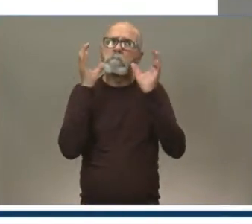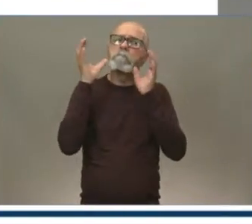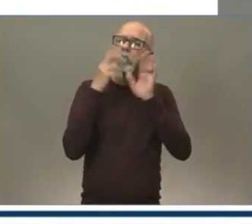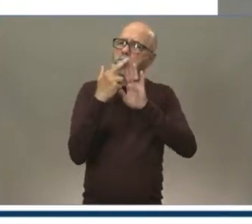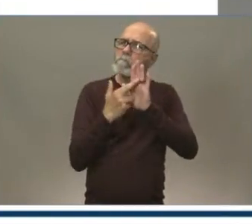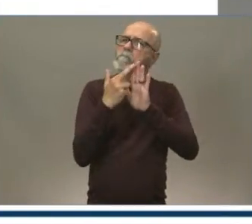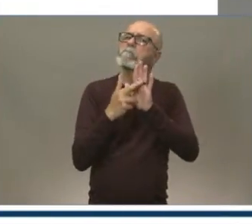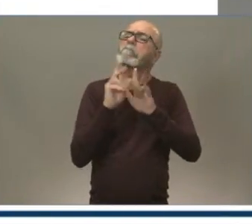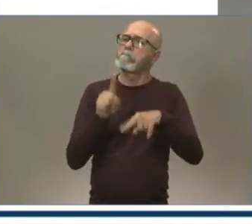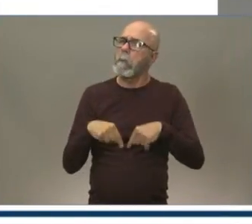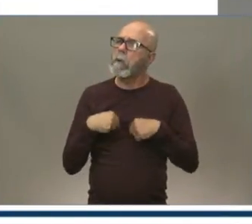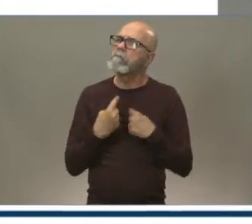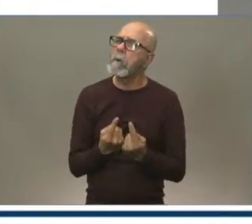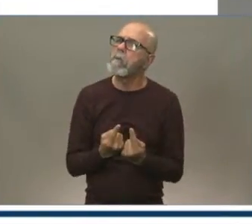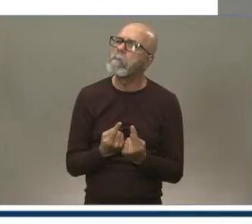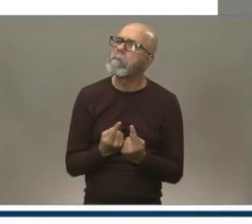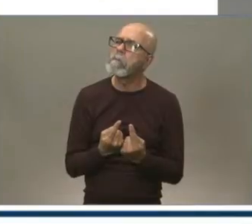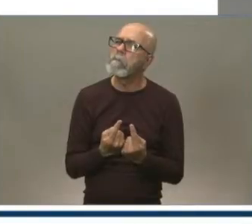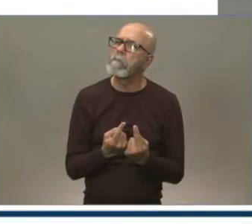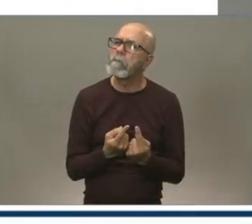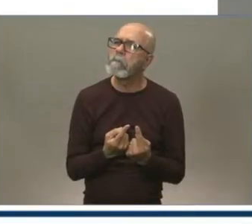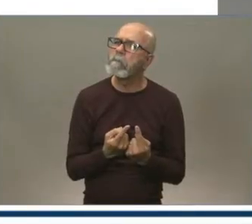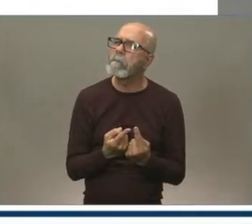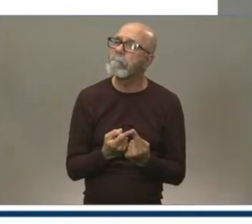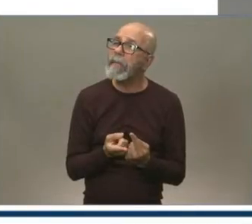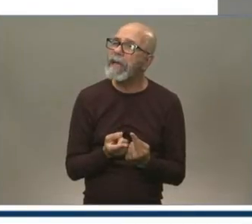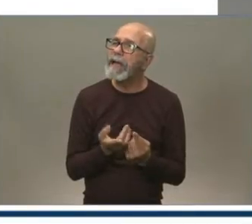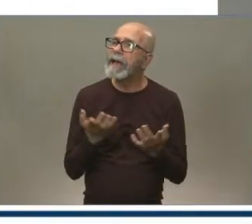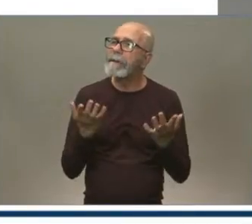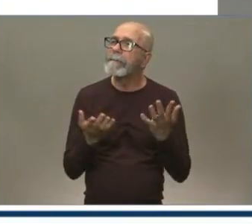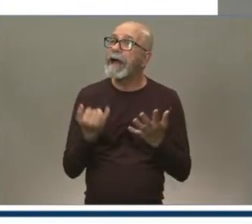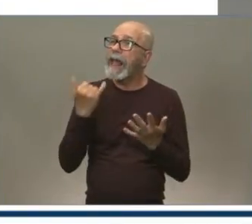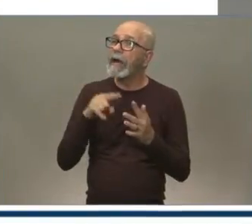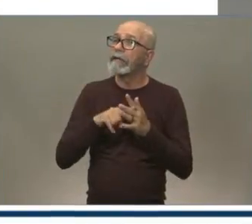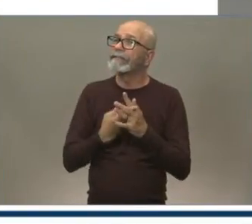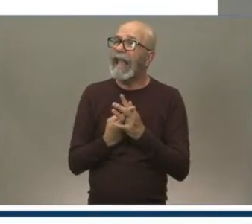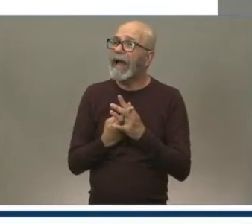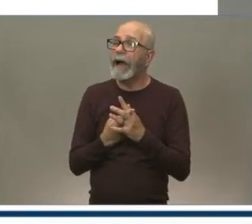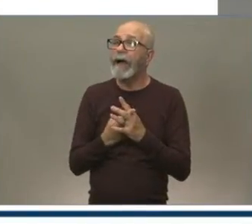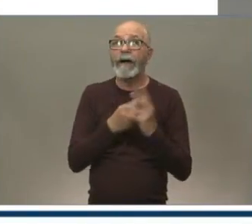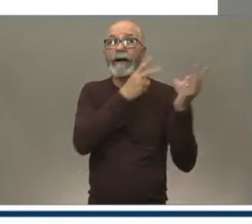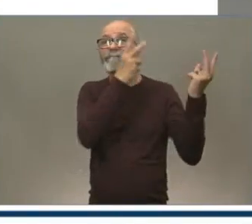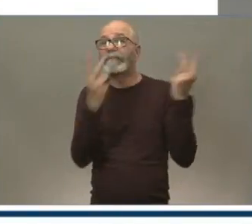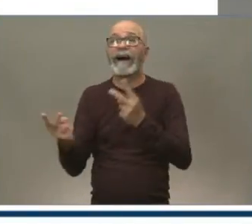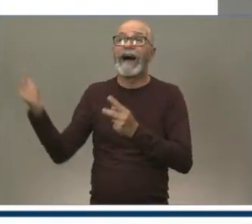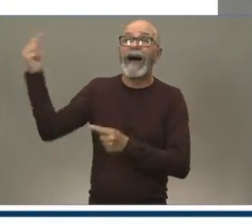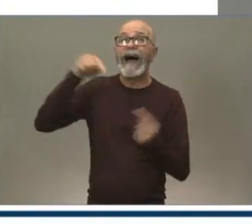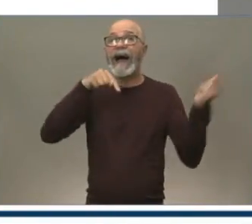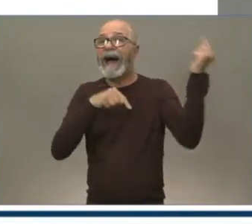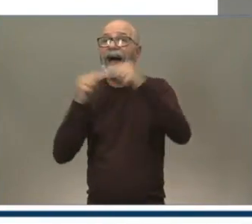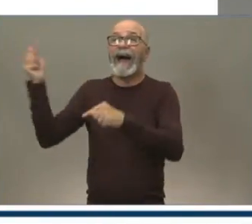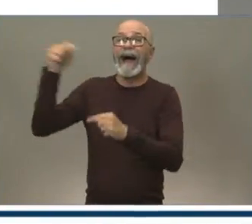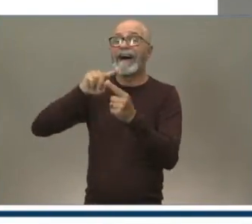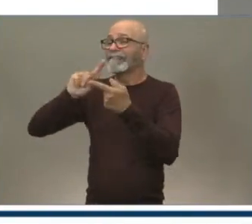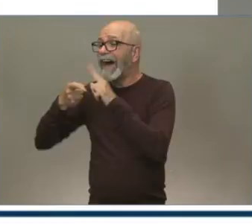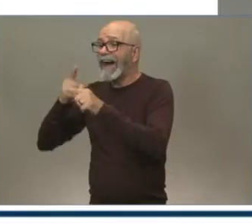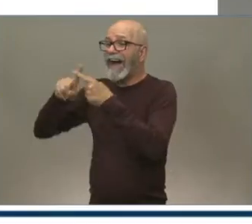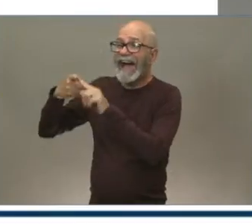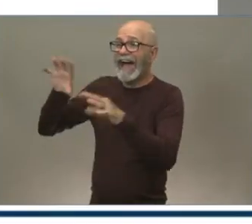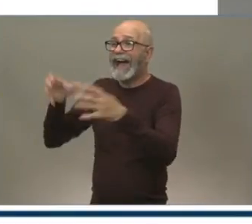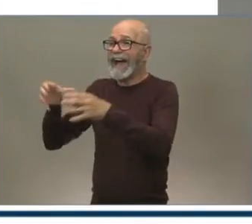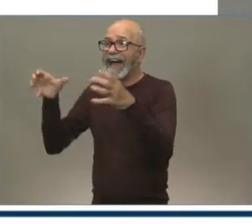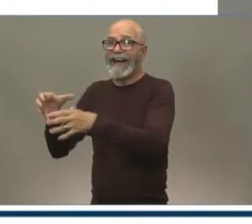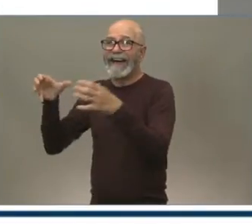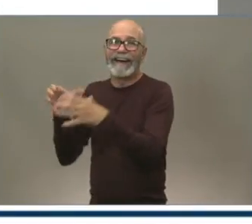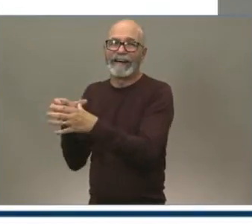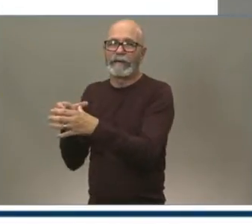my statement though that many people who are coming here, especially people who are coming to visit family and friends, there are Nova Scotians who know about those